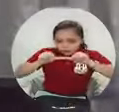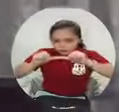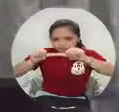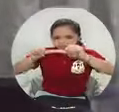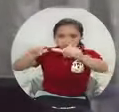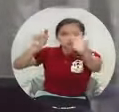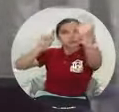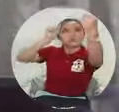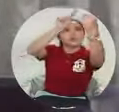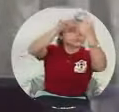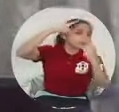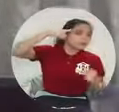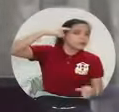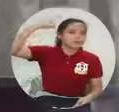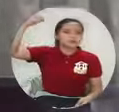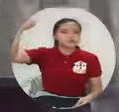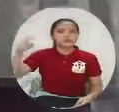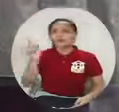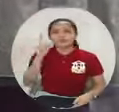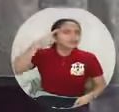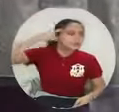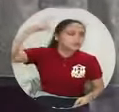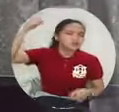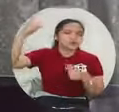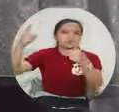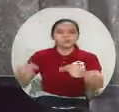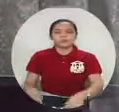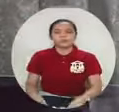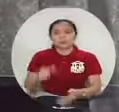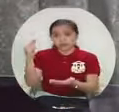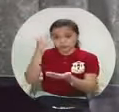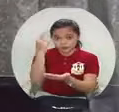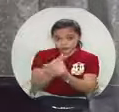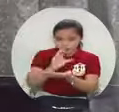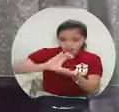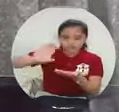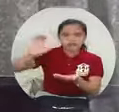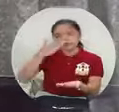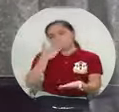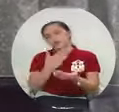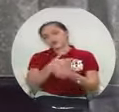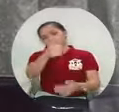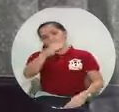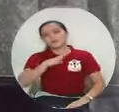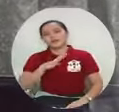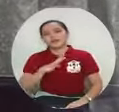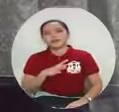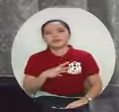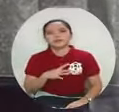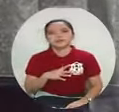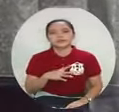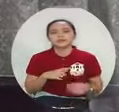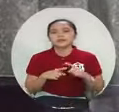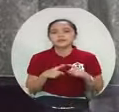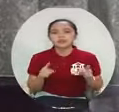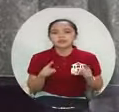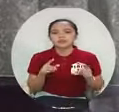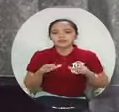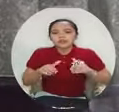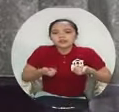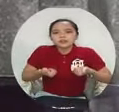dreams, toward the accomplishment of what God had planned and designed in his life. It pushed him to